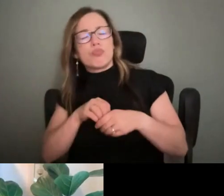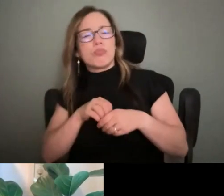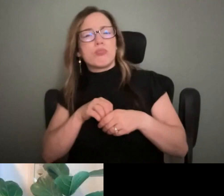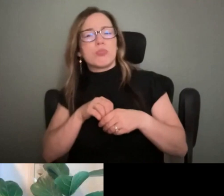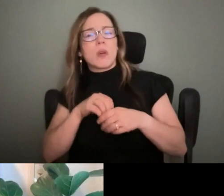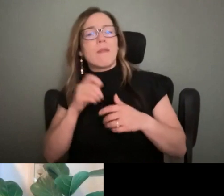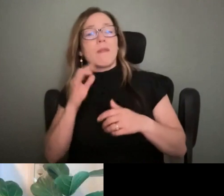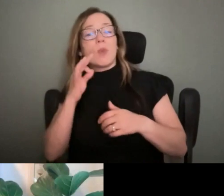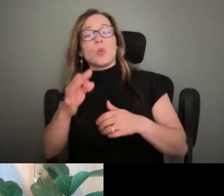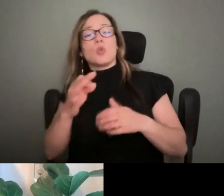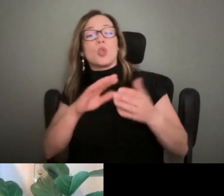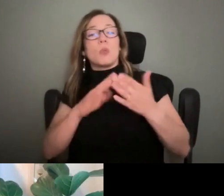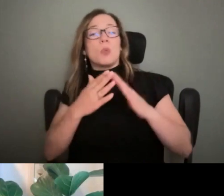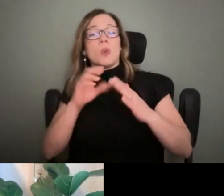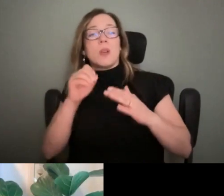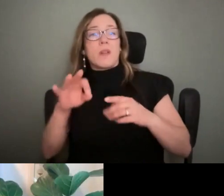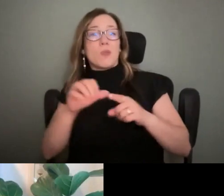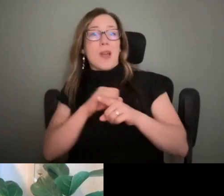practice.